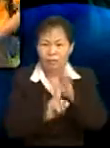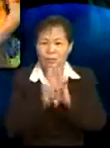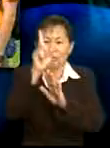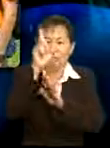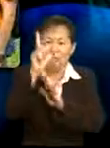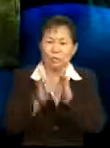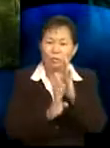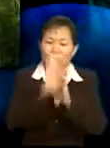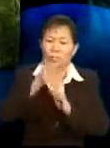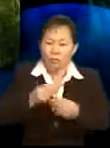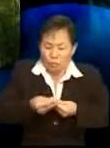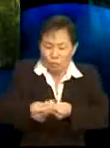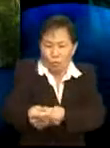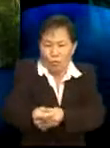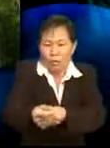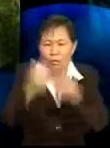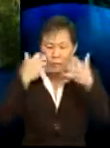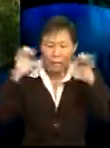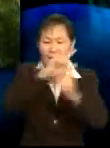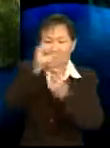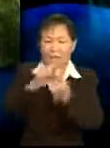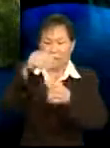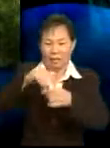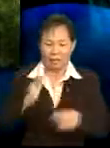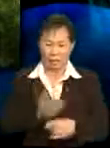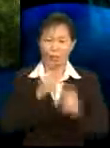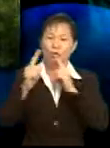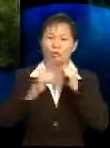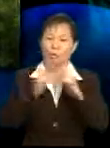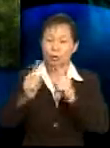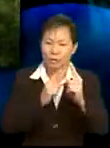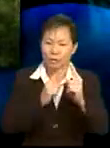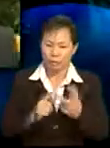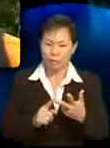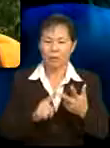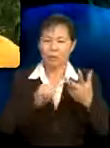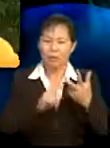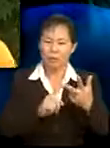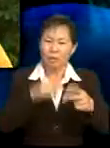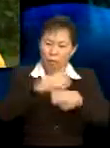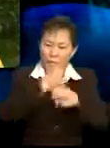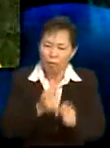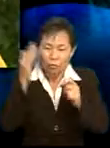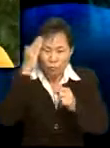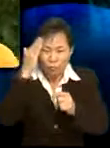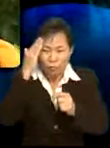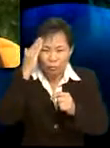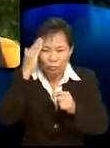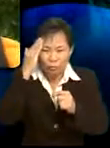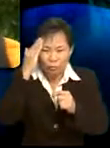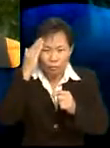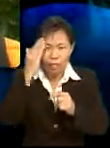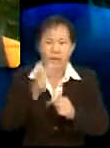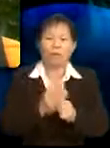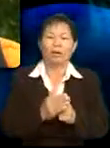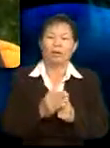develops fluency, proficiency, and accuracy in our spoken and written protocol. Thirdly, it makes us aware of current